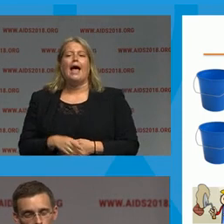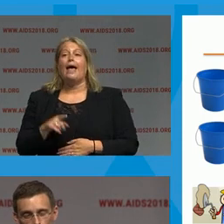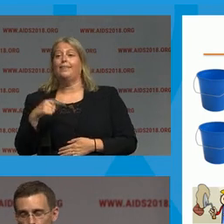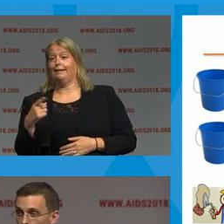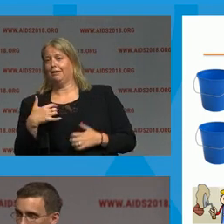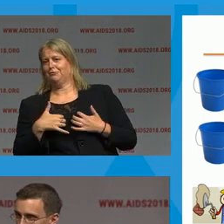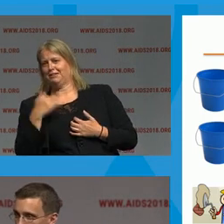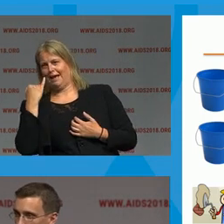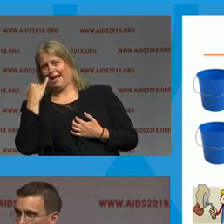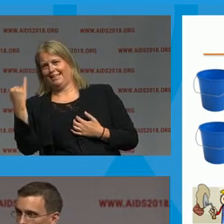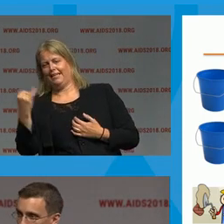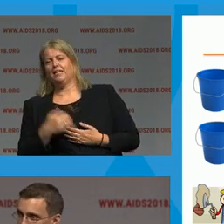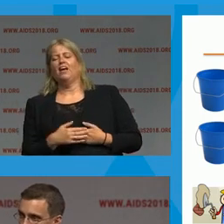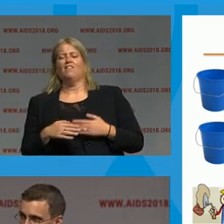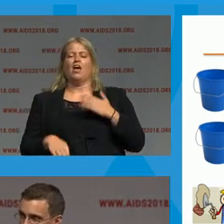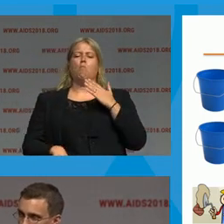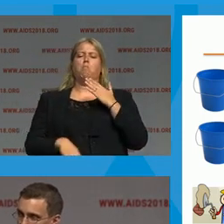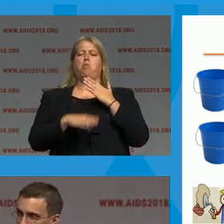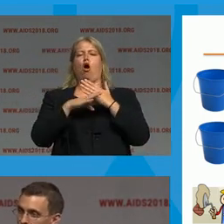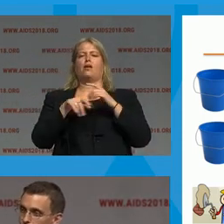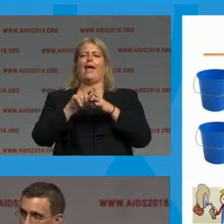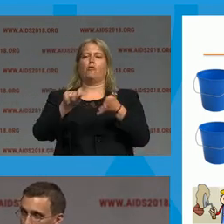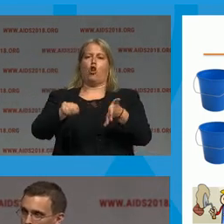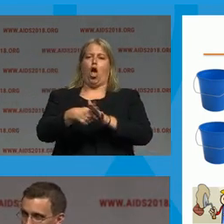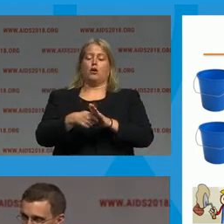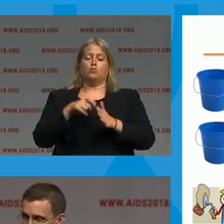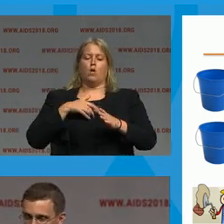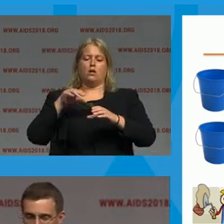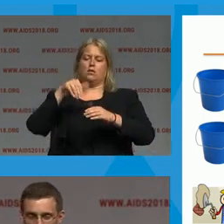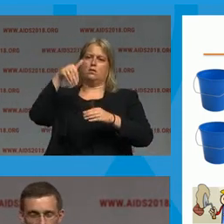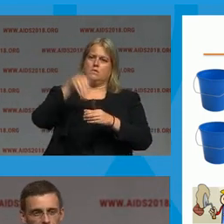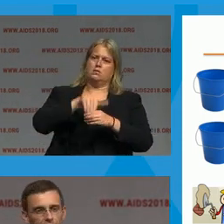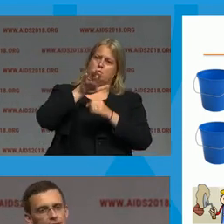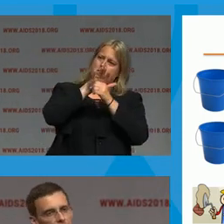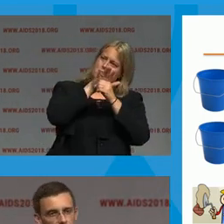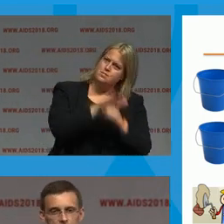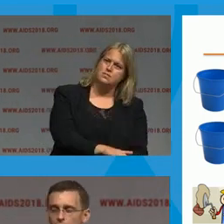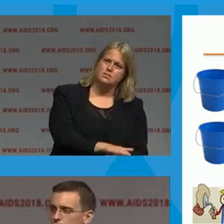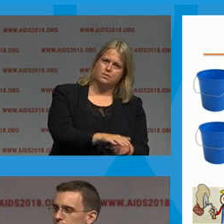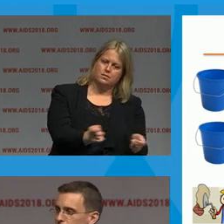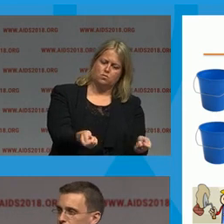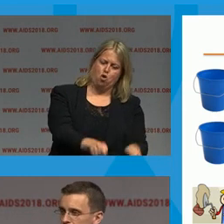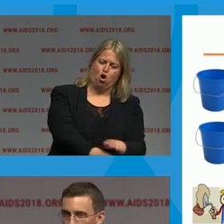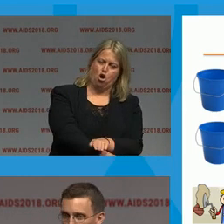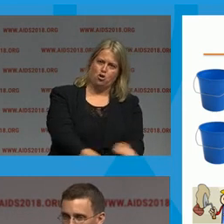here, block and lock. We want to force HIV deeper into latency. And this is